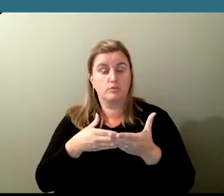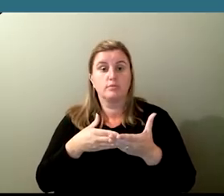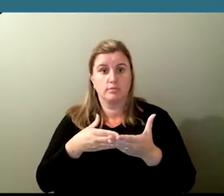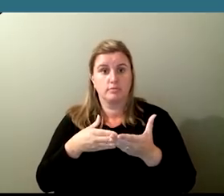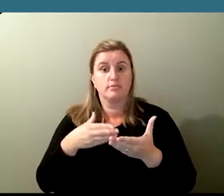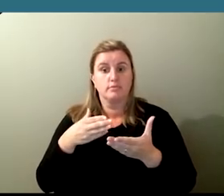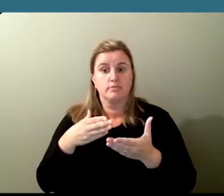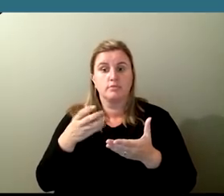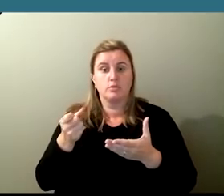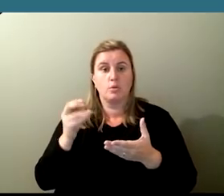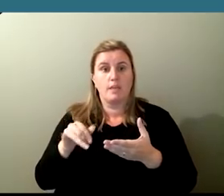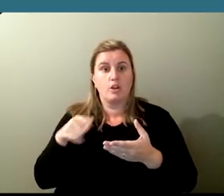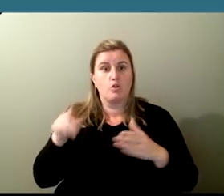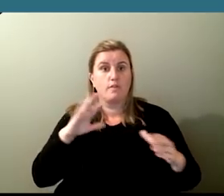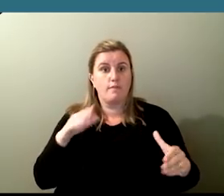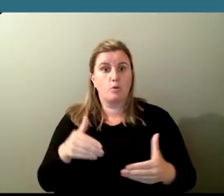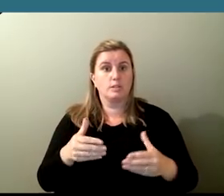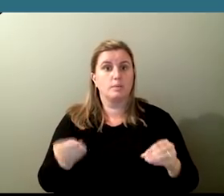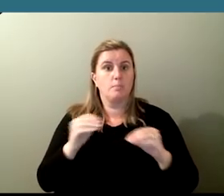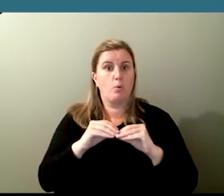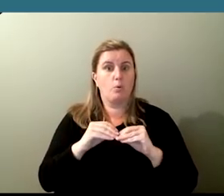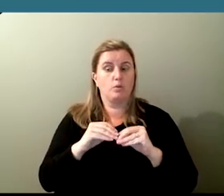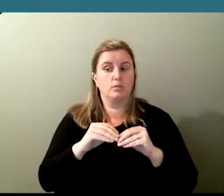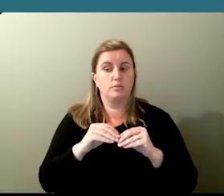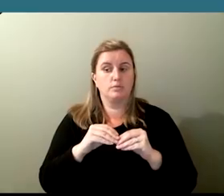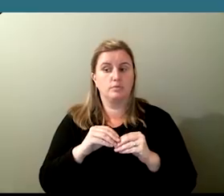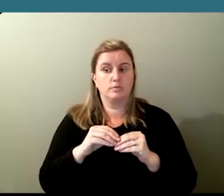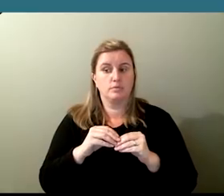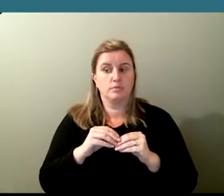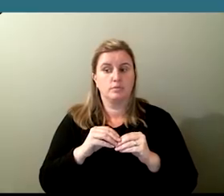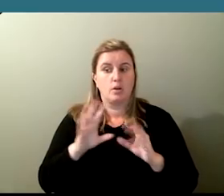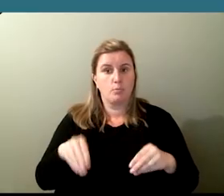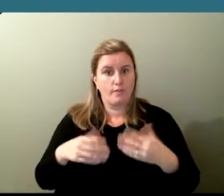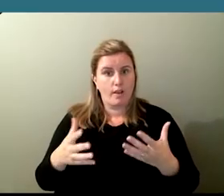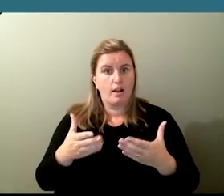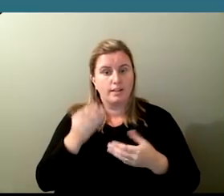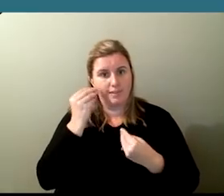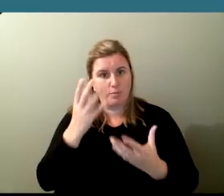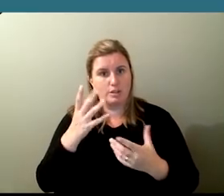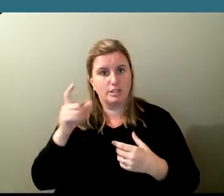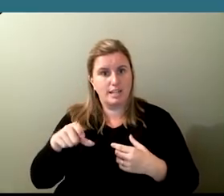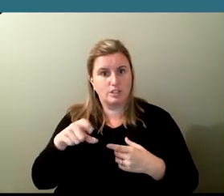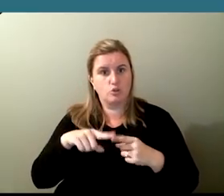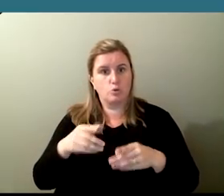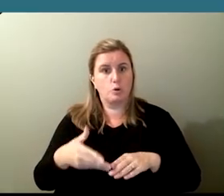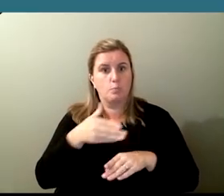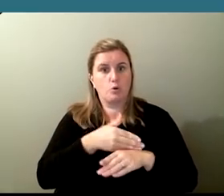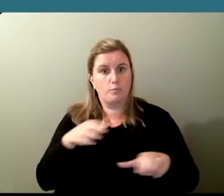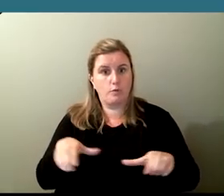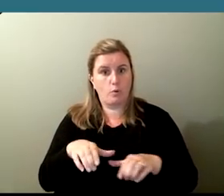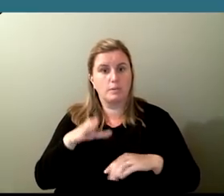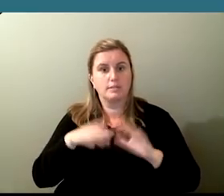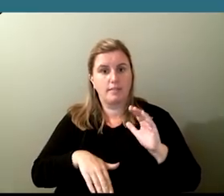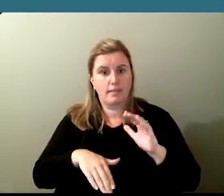that you're focusing more on providing the information necessary to improve performance rather